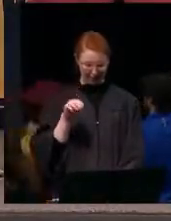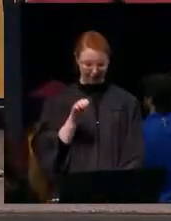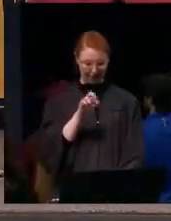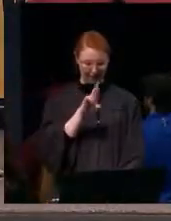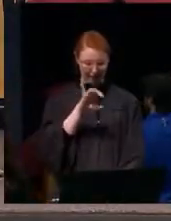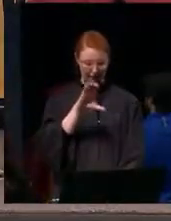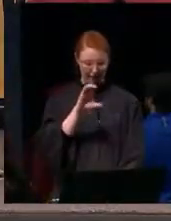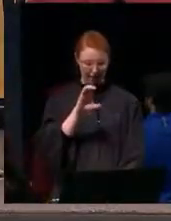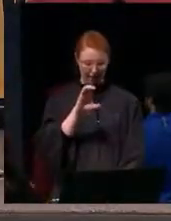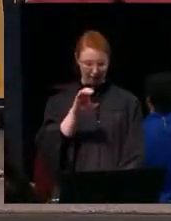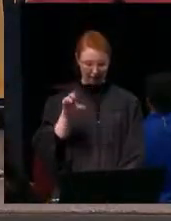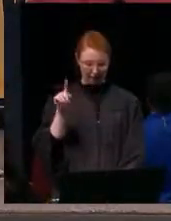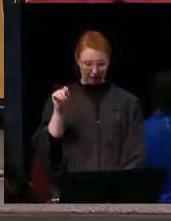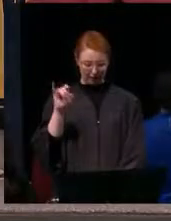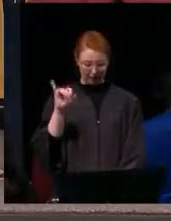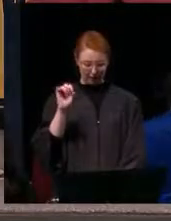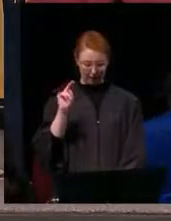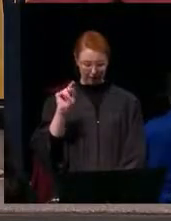Eric Tiongson.